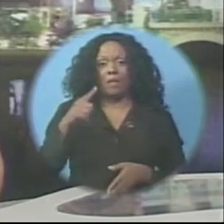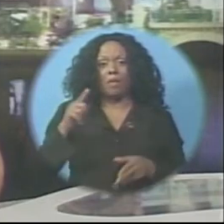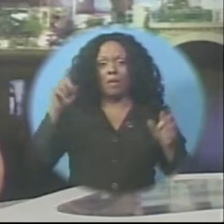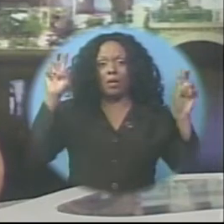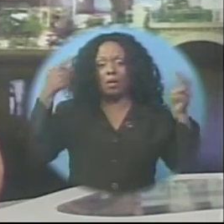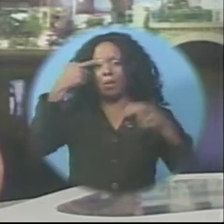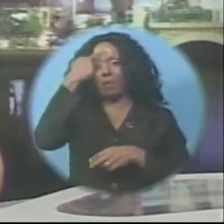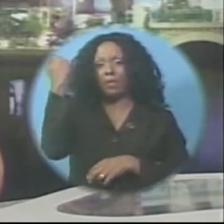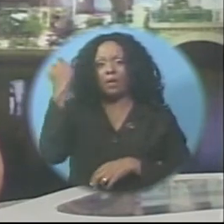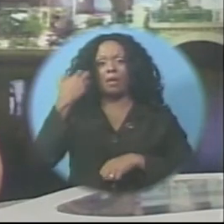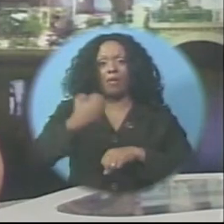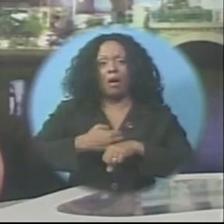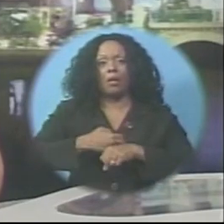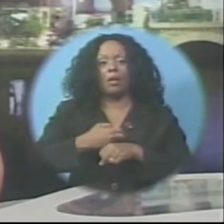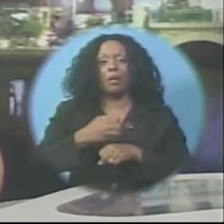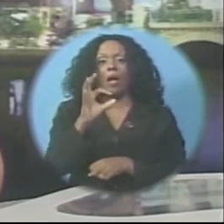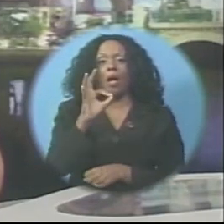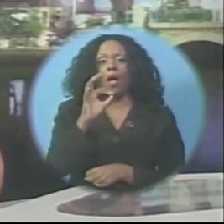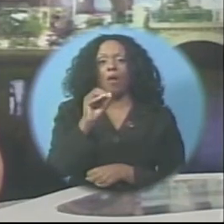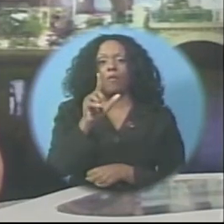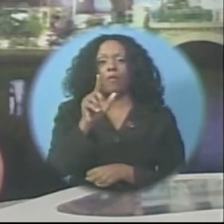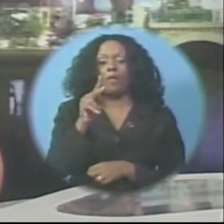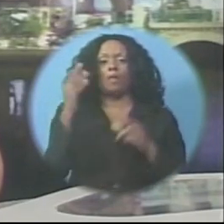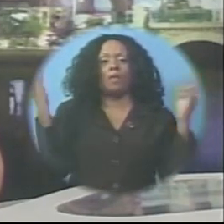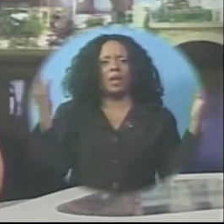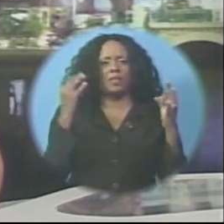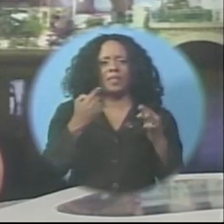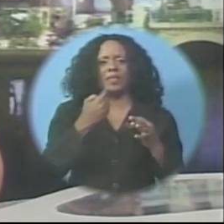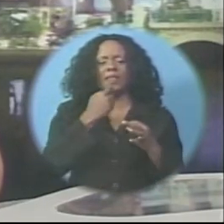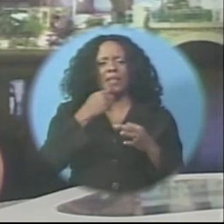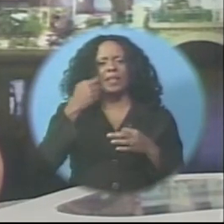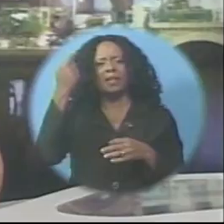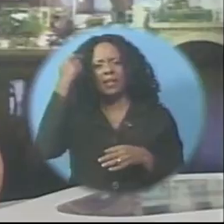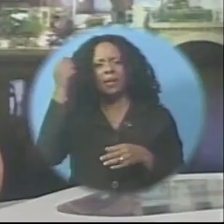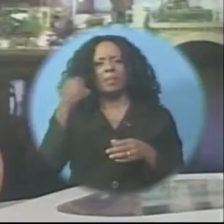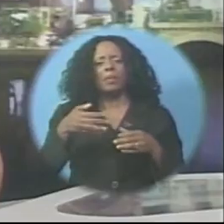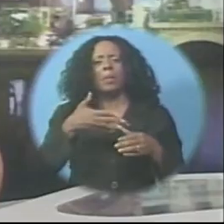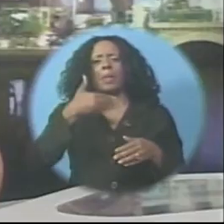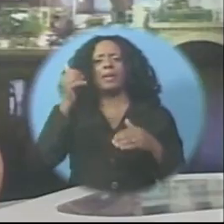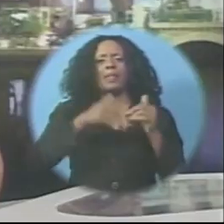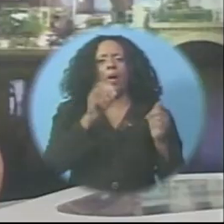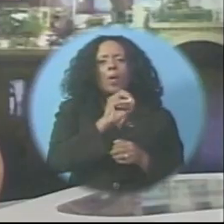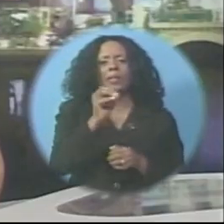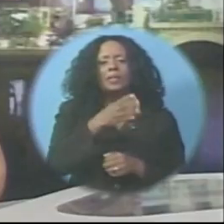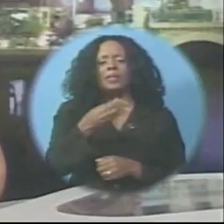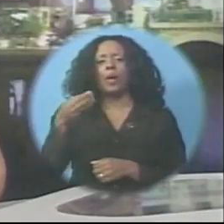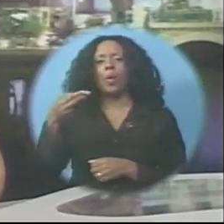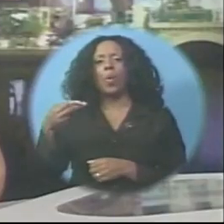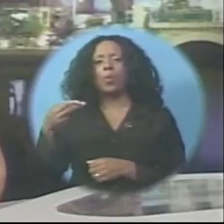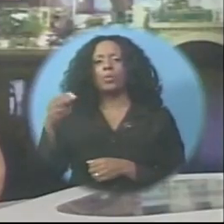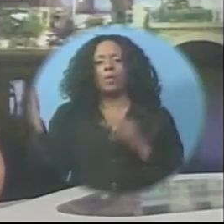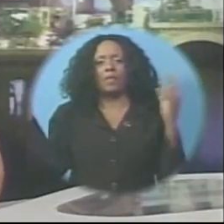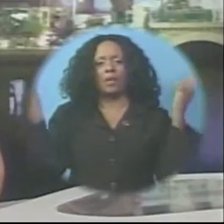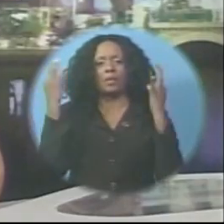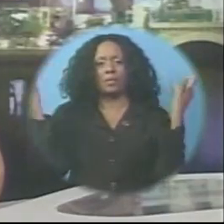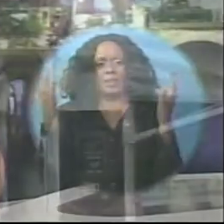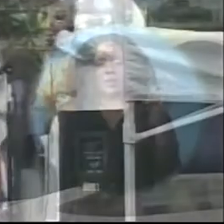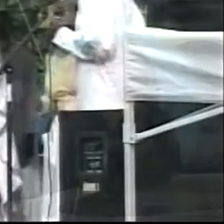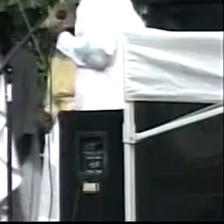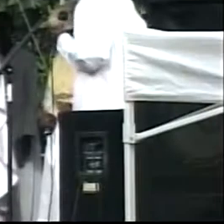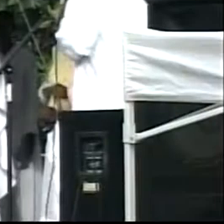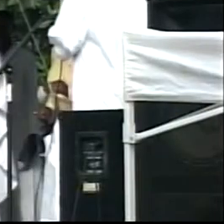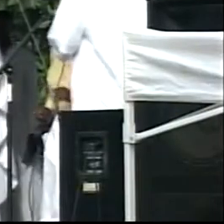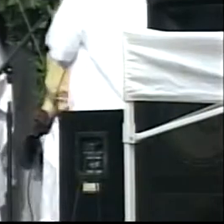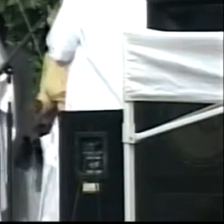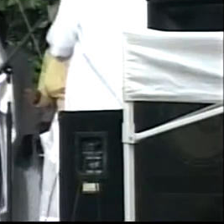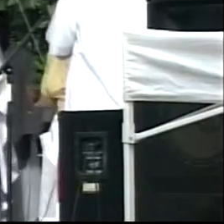Rock Folk Festival are optimistic it could eventually rise and outshine the Oystins, Fish and Whole Town festivals. The 2016 Folk